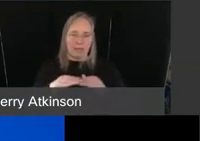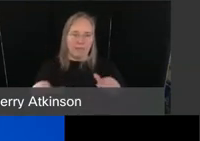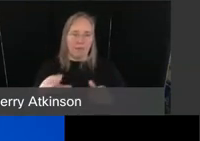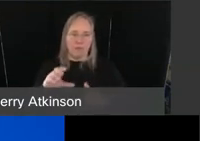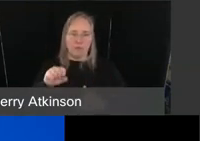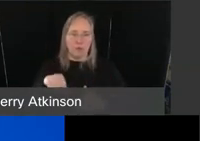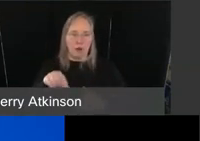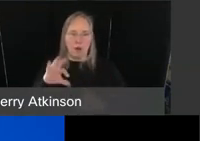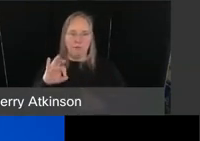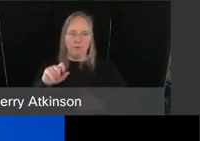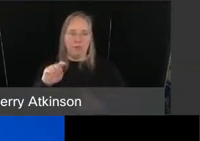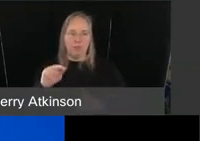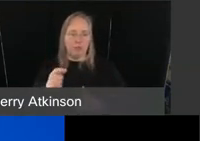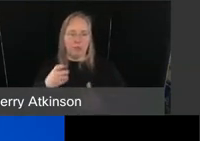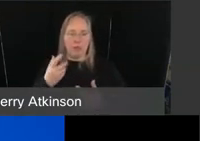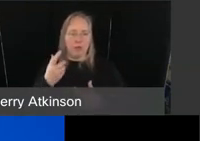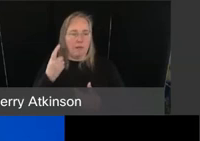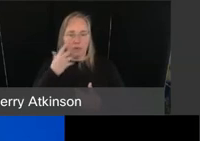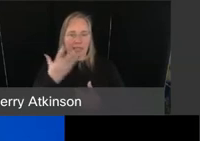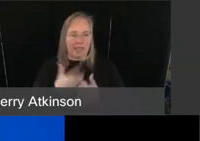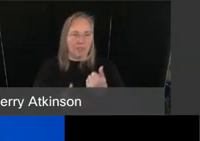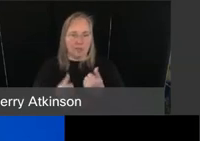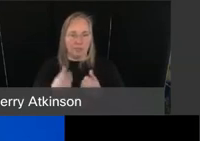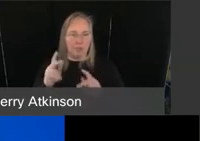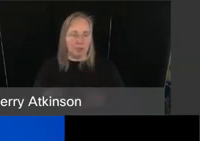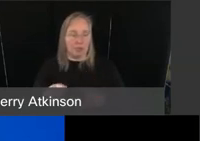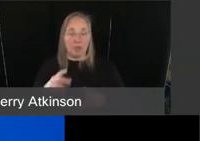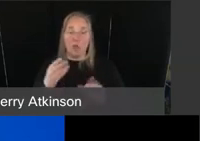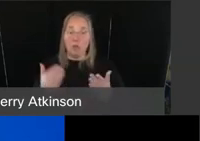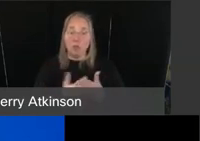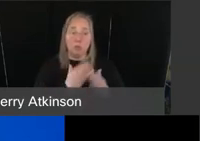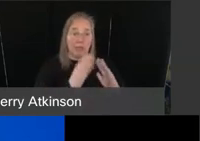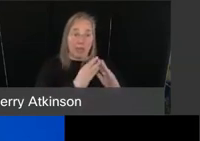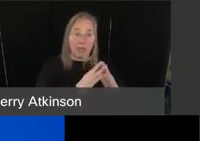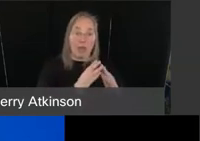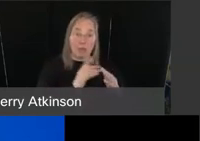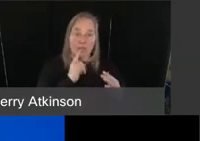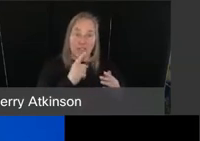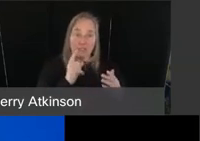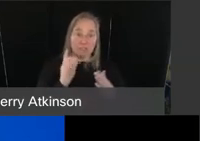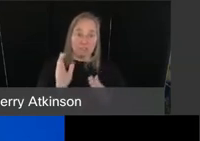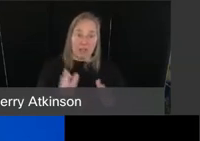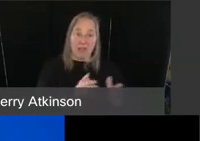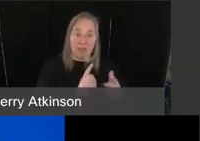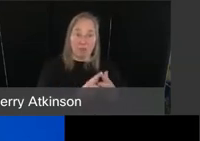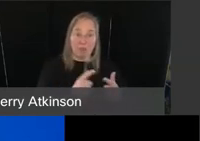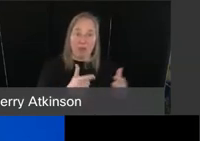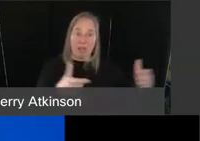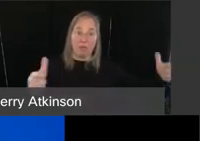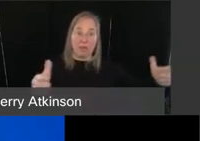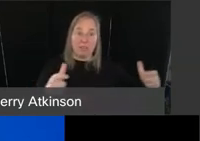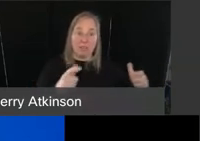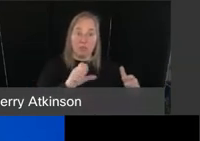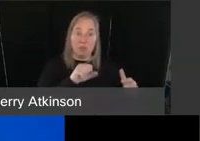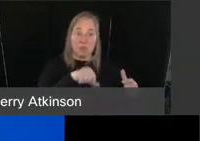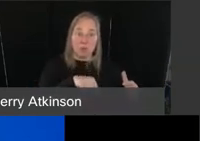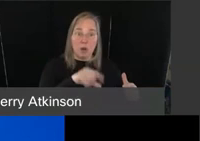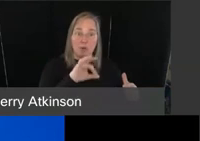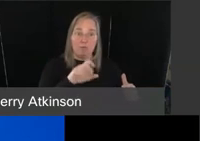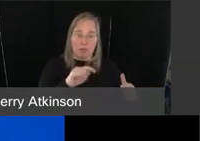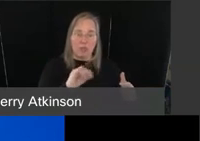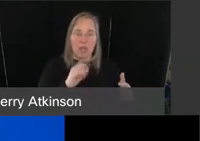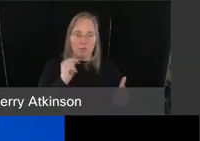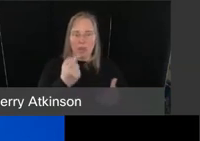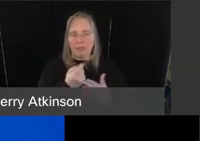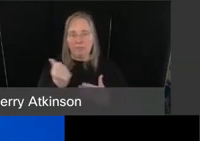capita. The new downtown is slated to increase the square footage and will eliminate at least some of the deficit